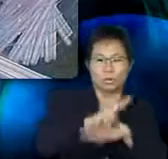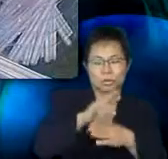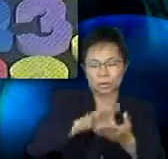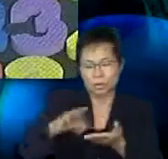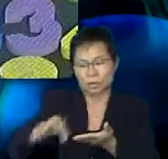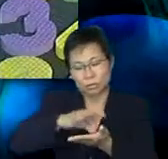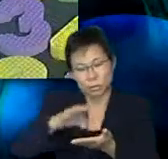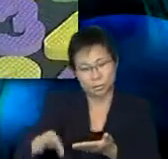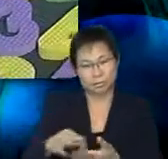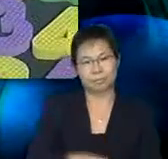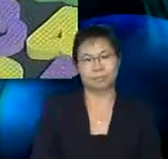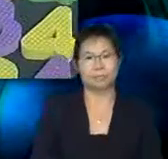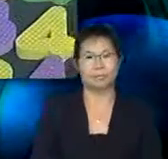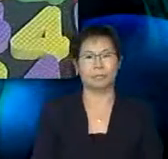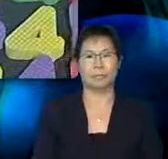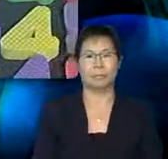counters.